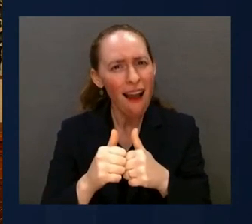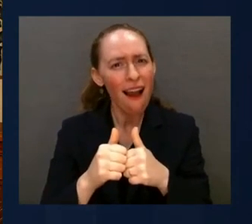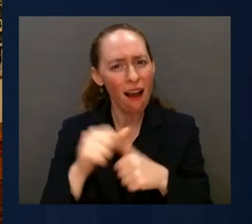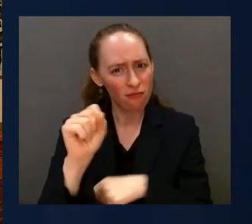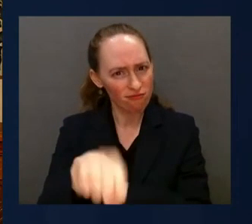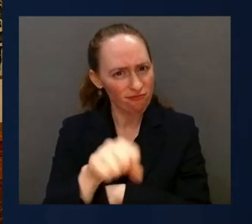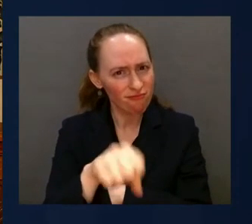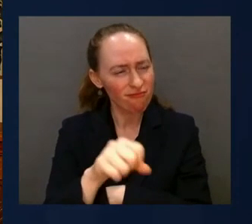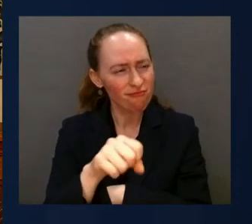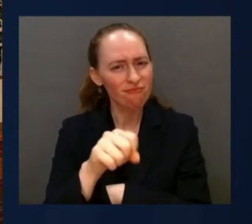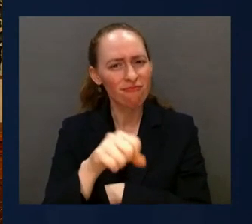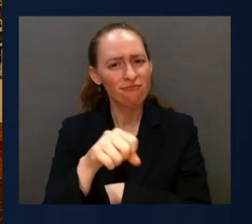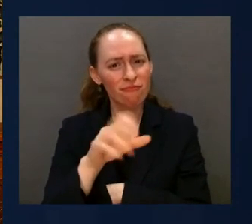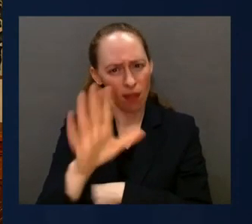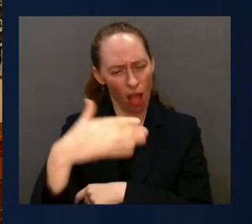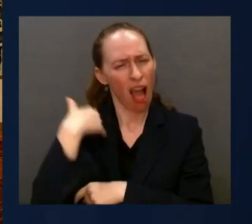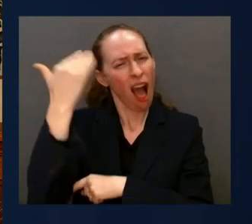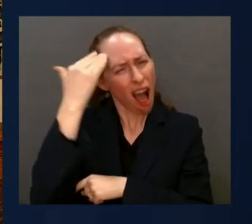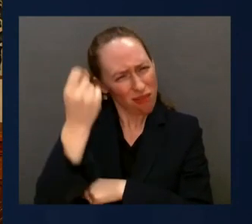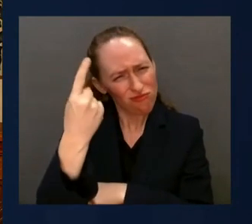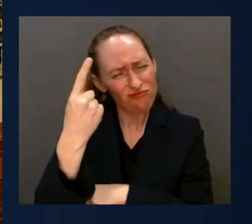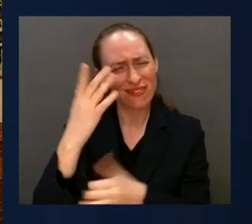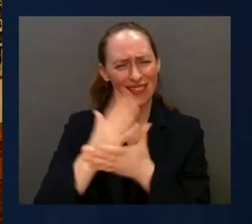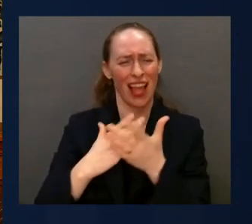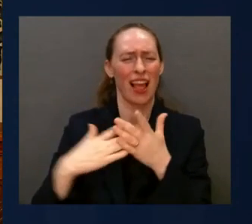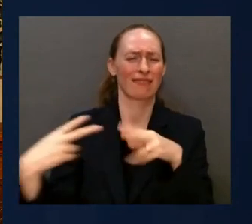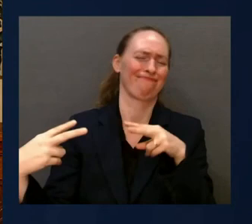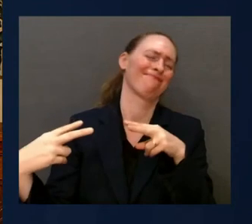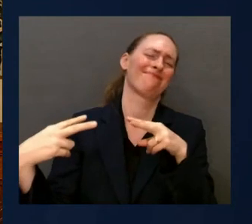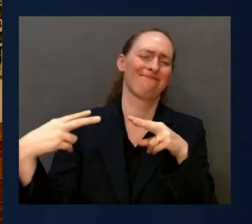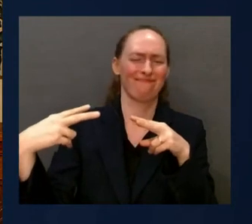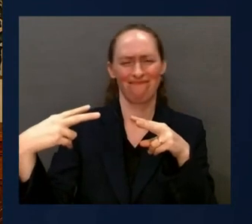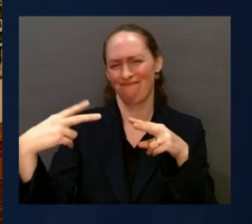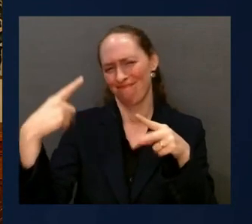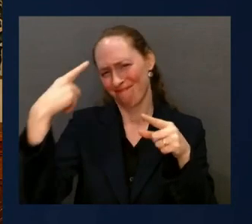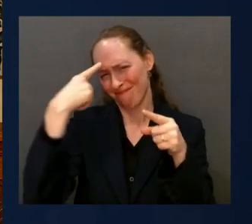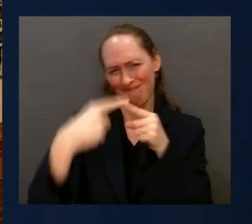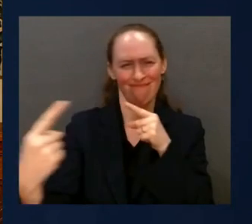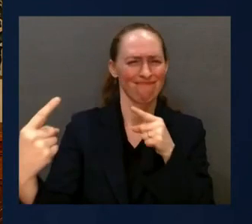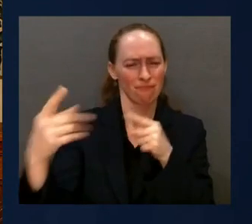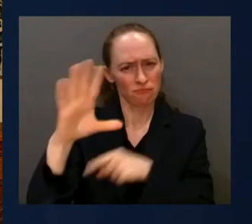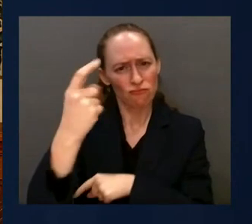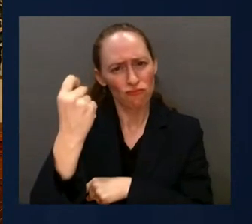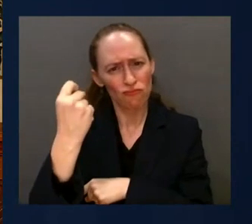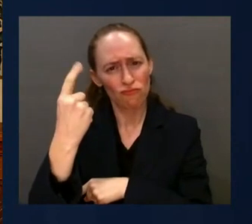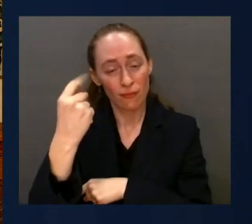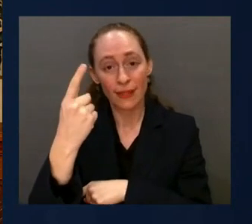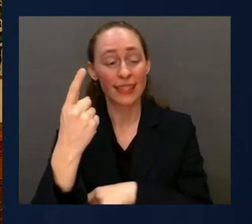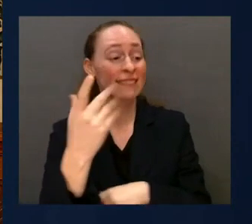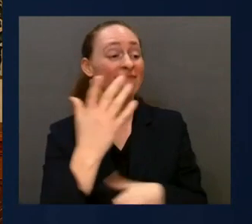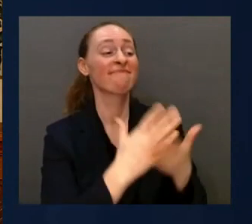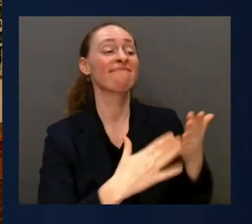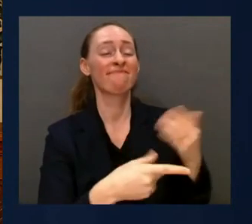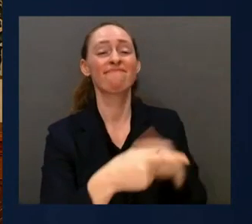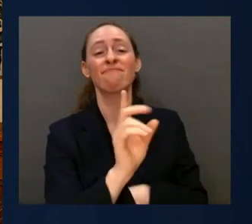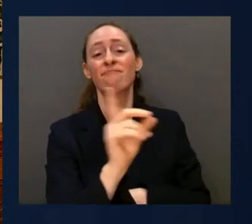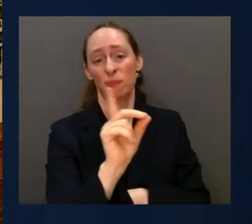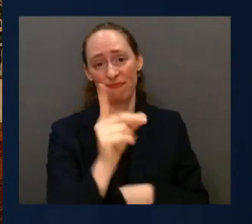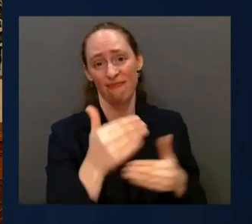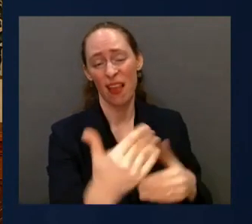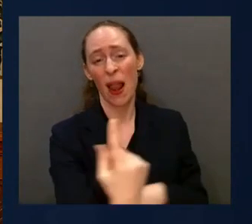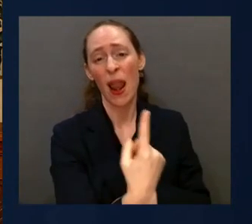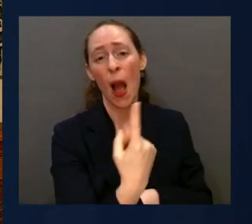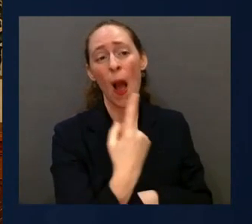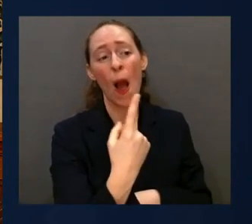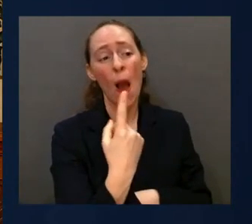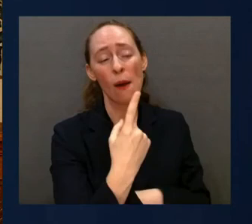And yes, there were times when Democrats went alone. But time and again, Democrats and Republicans